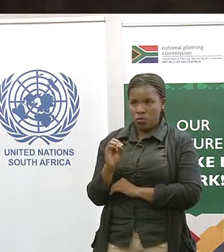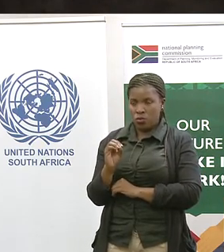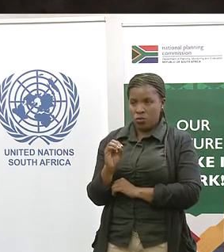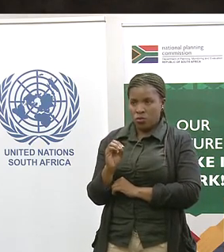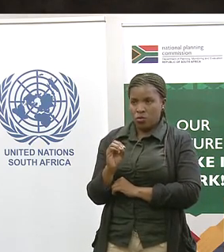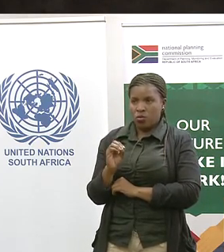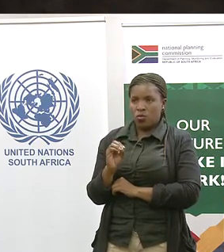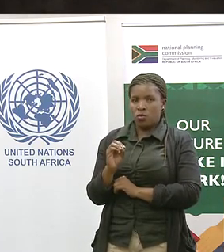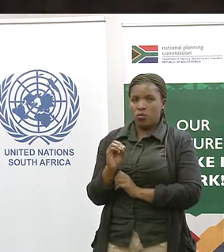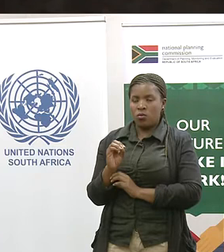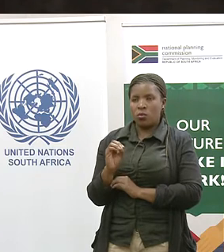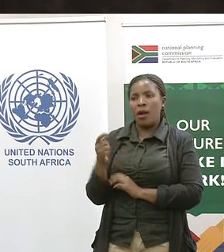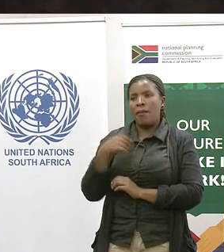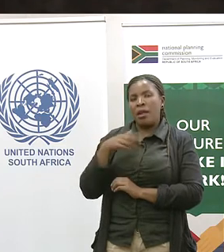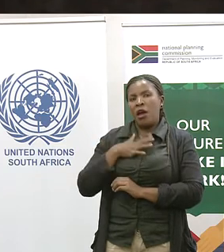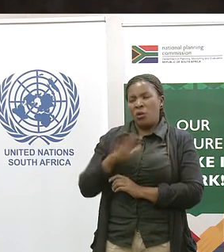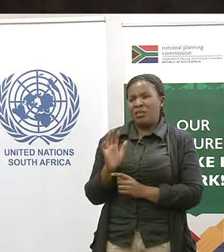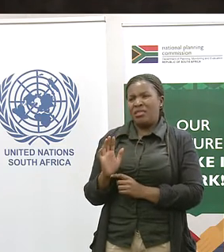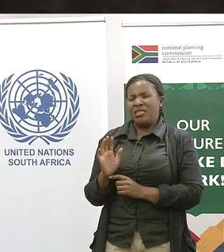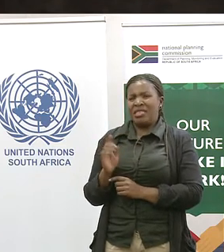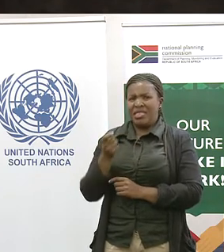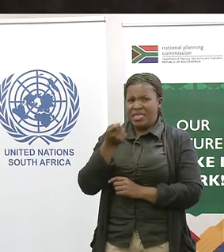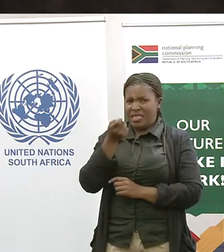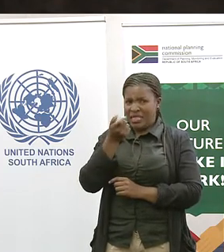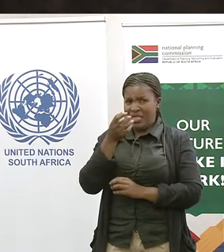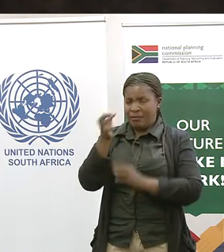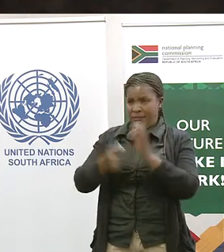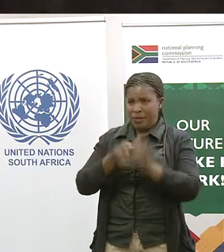I only want to indicate that maintaining